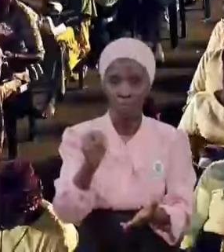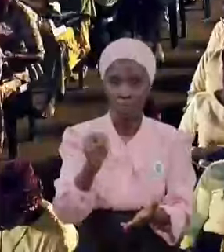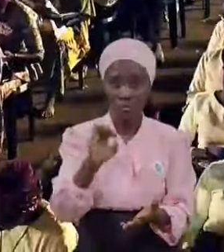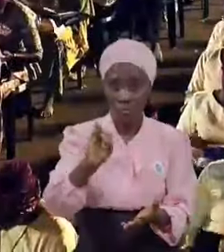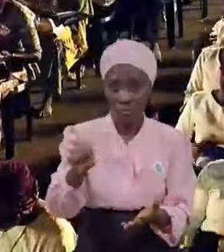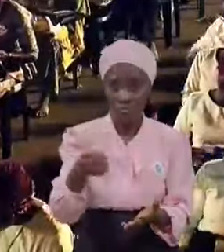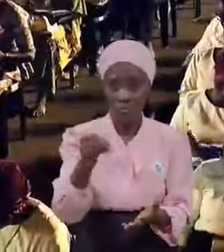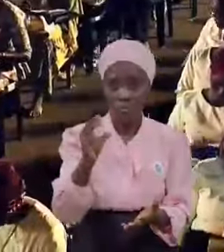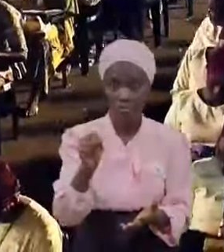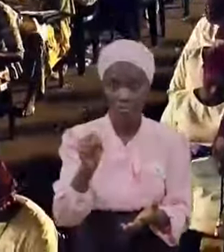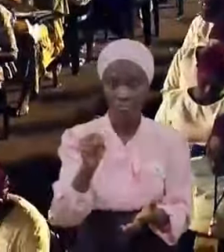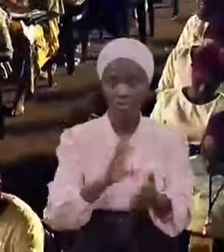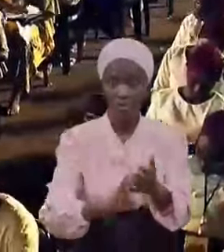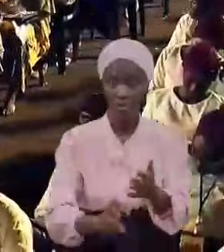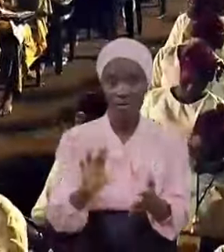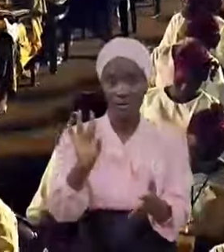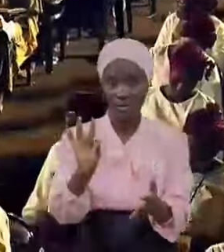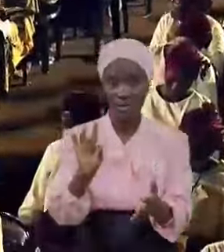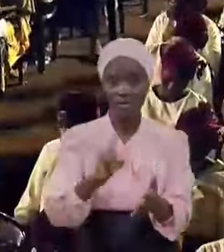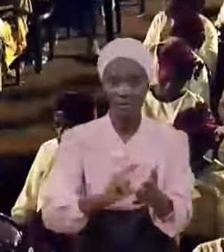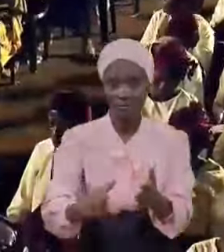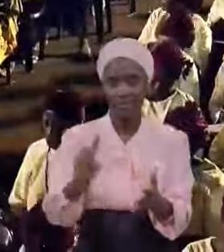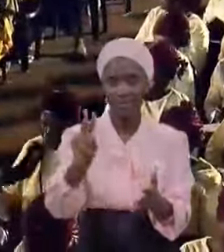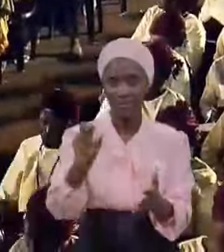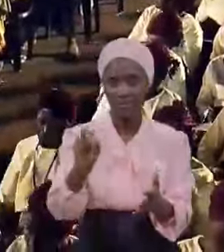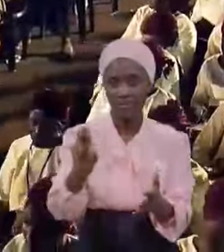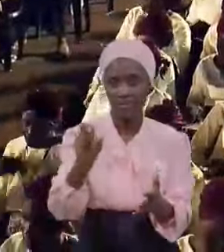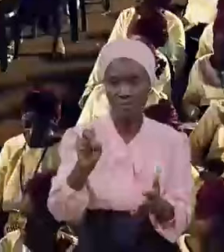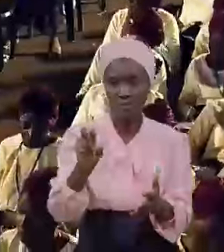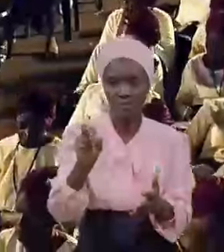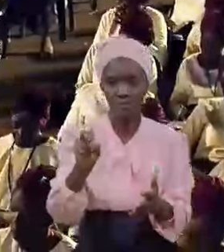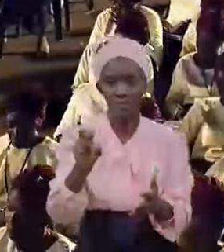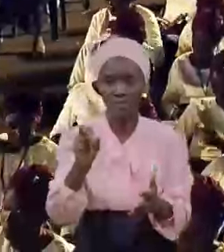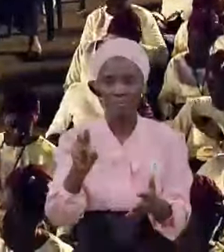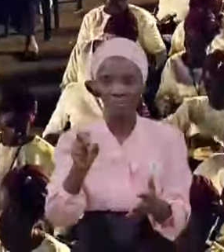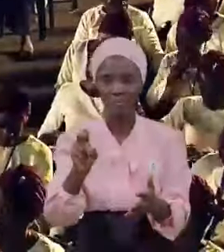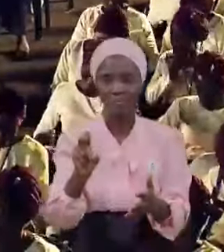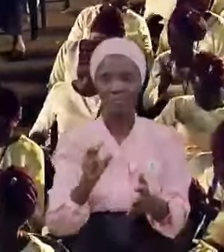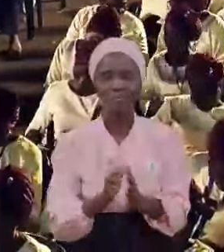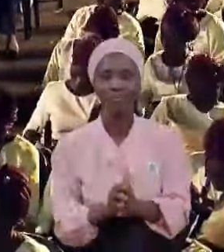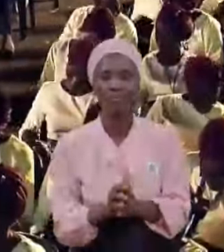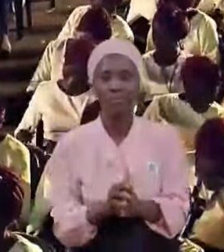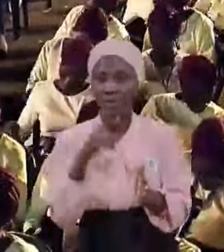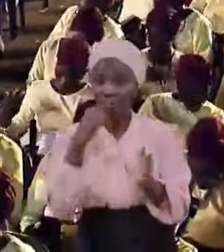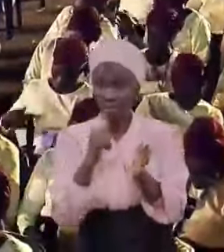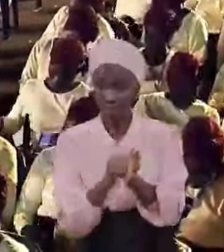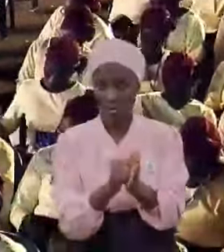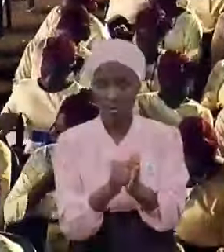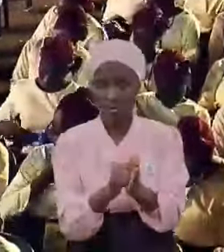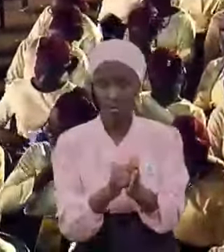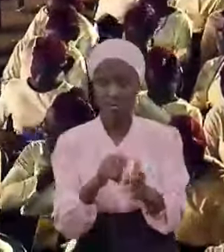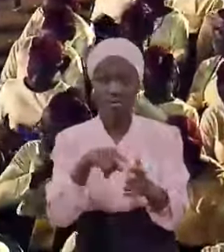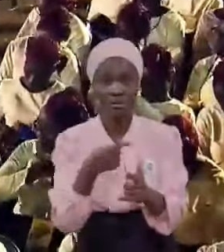chapter 8, verse 12, it says, then speak Jesus again